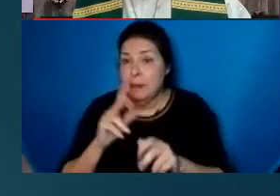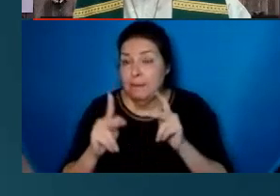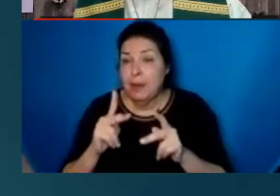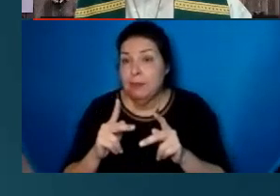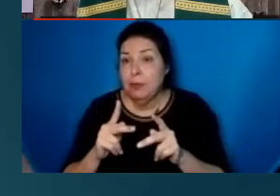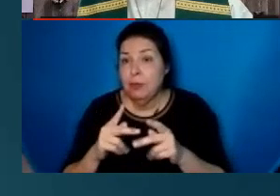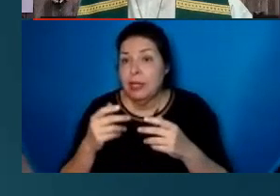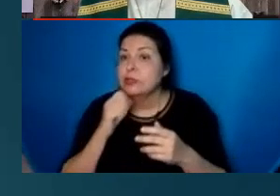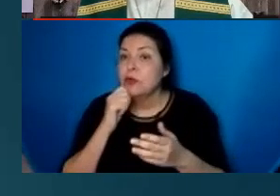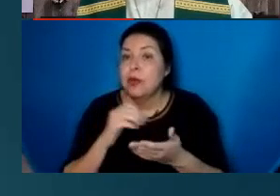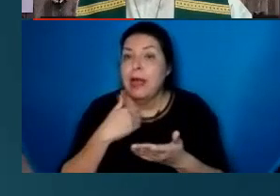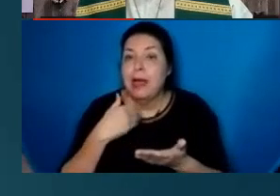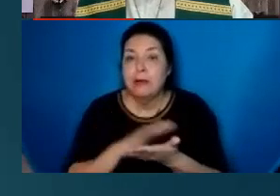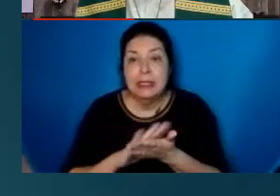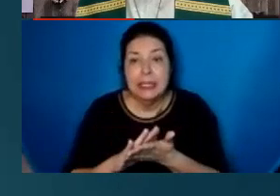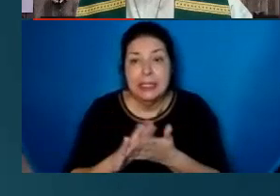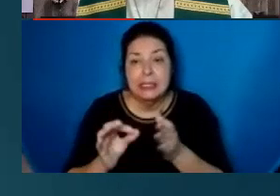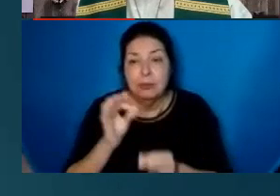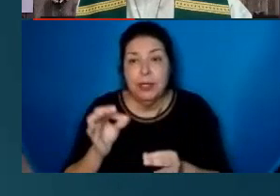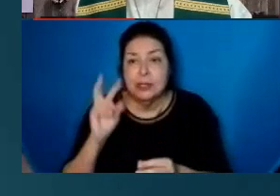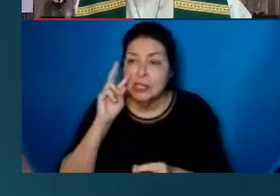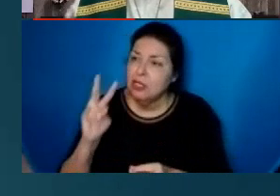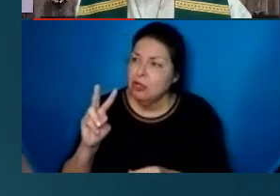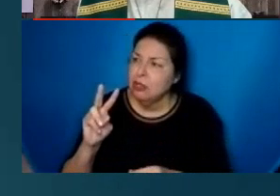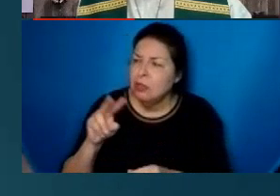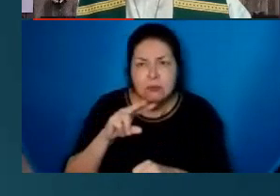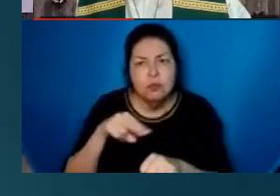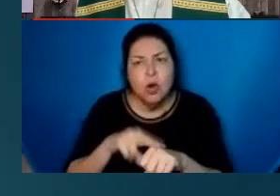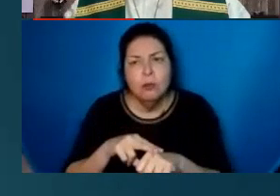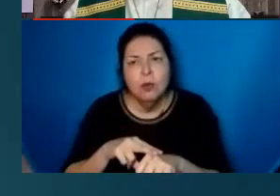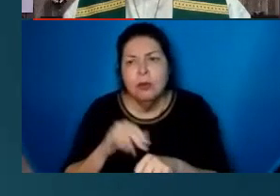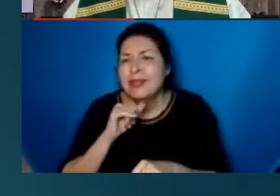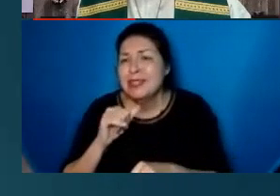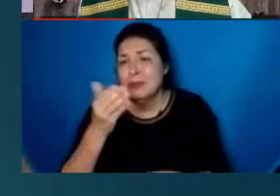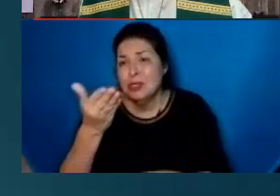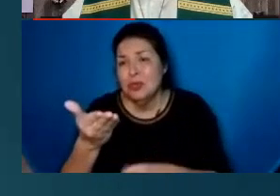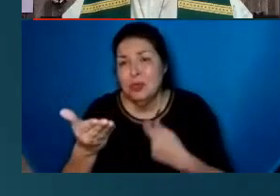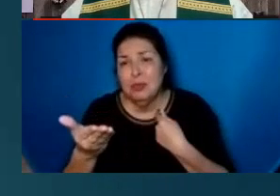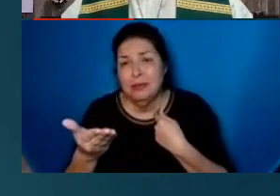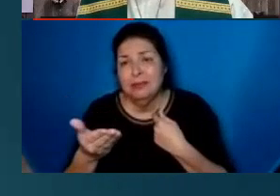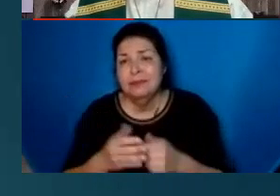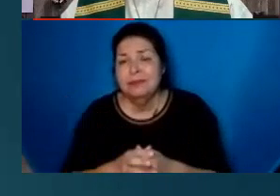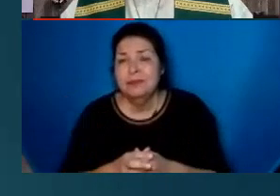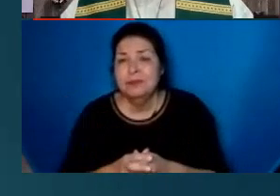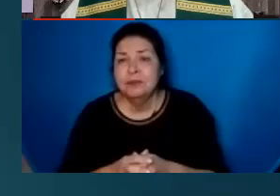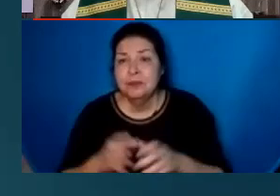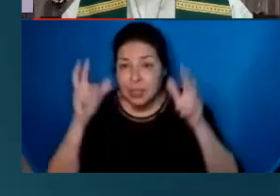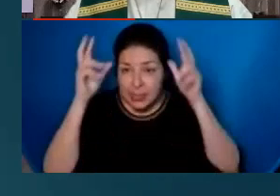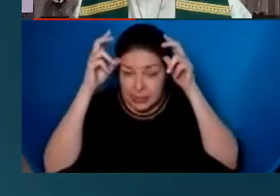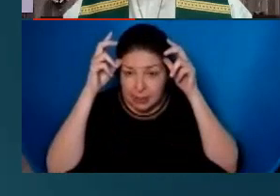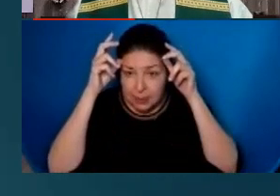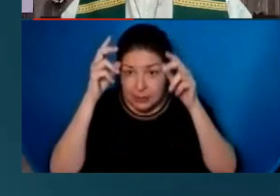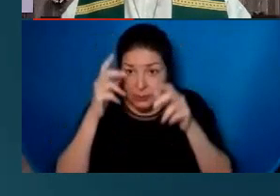raving lunatics. Most of the time, they look quite normal, just like you and me. Demons work